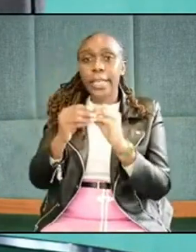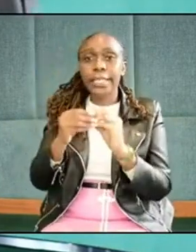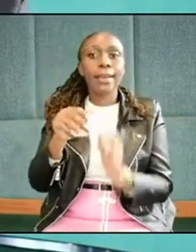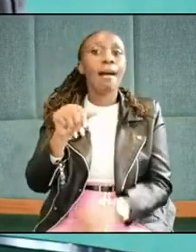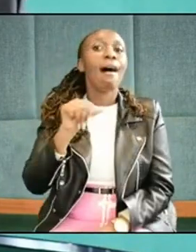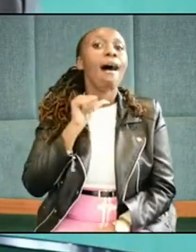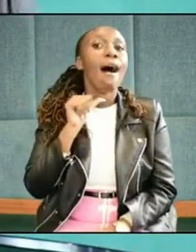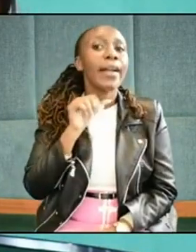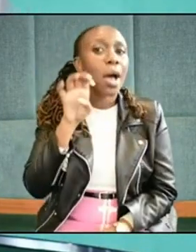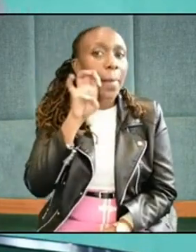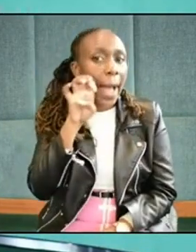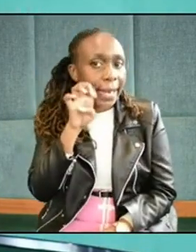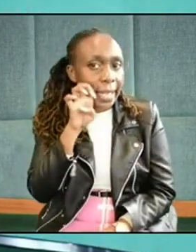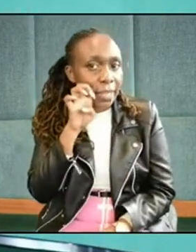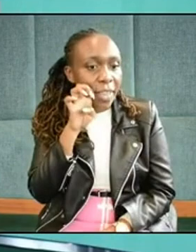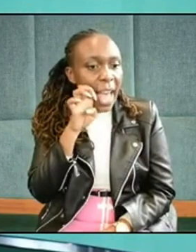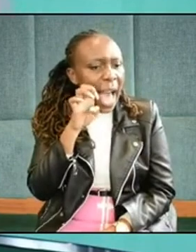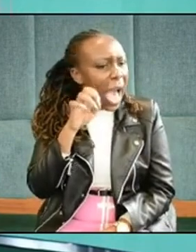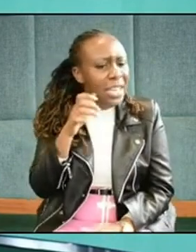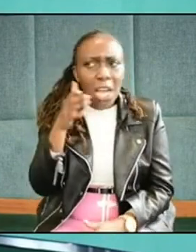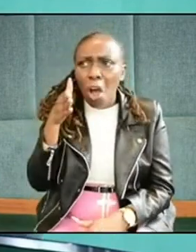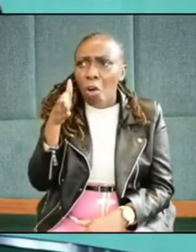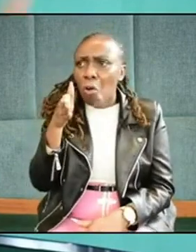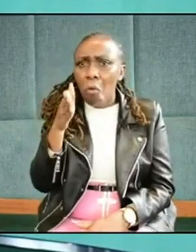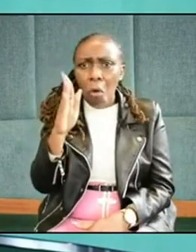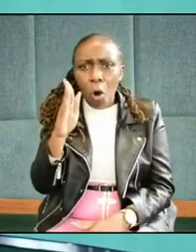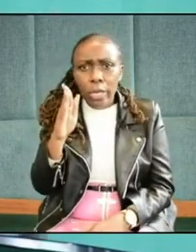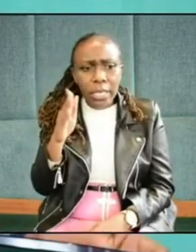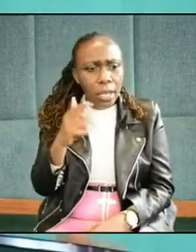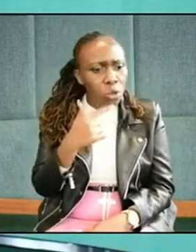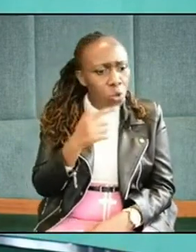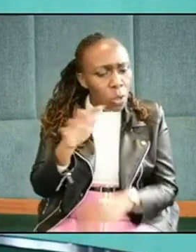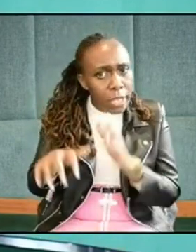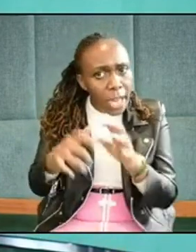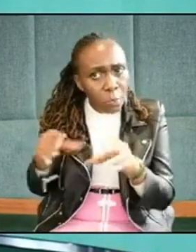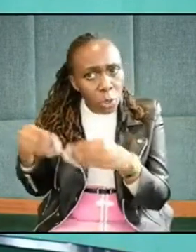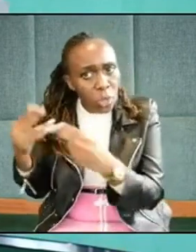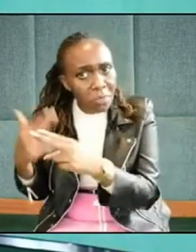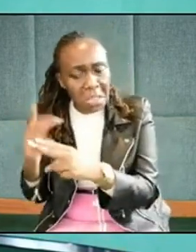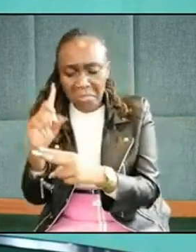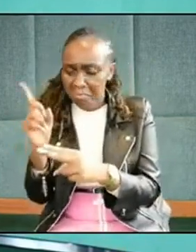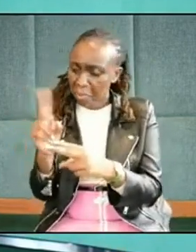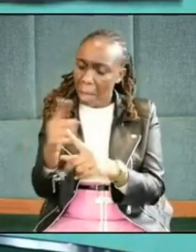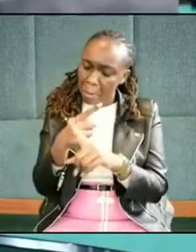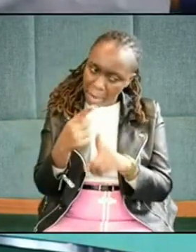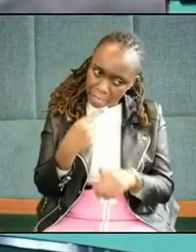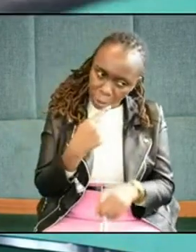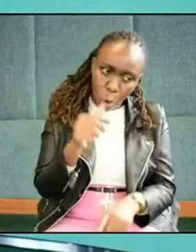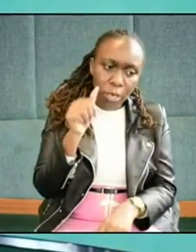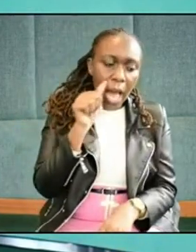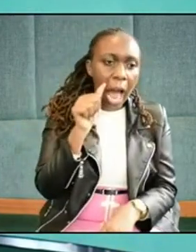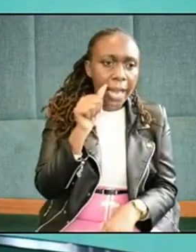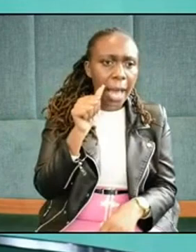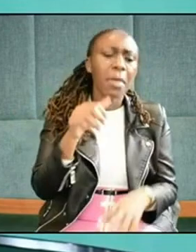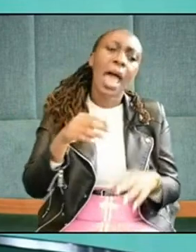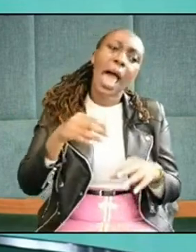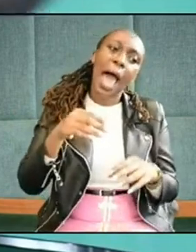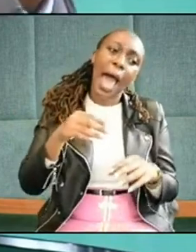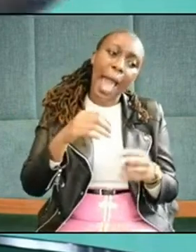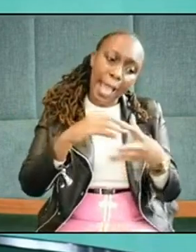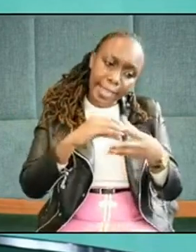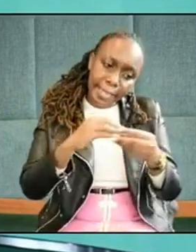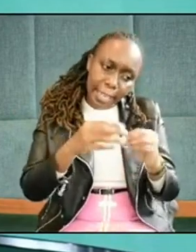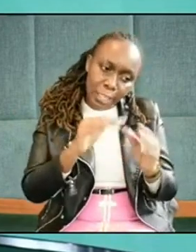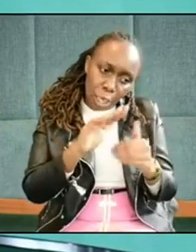And instead of asking the animals to give the name to Adam, he said to Adam, I created it all for you. You give names